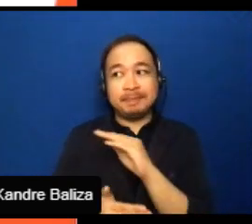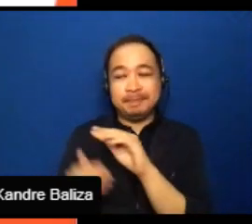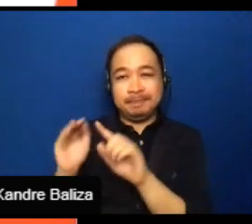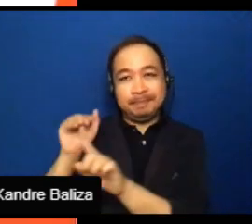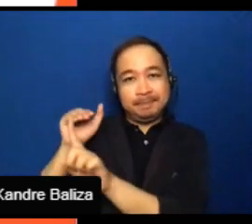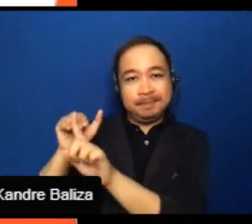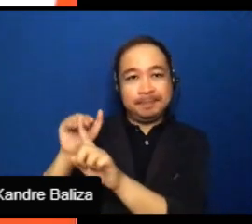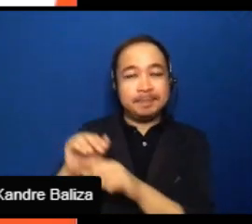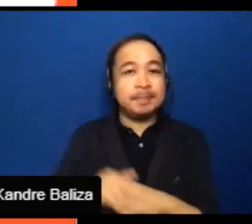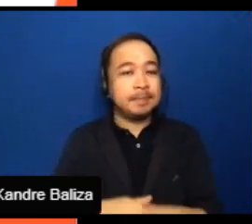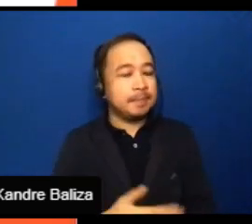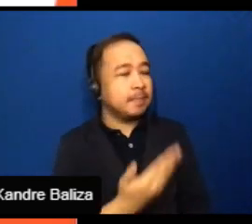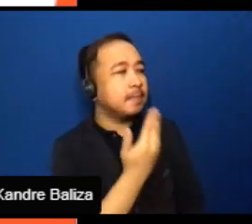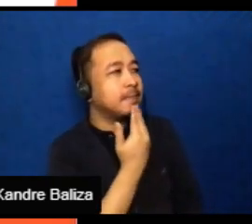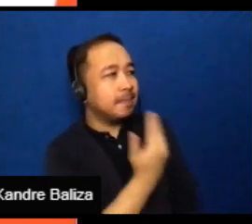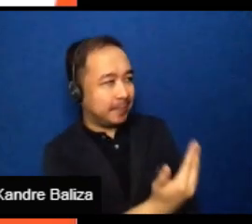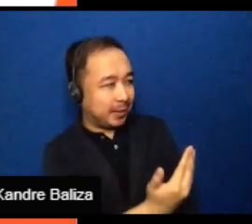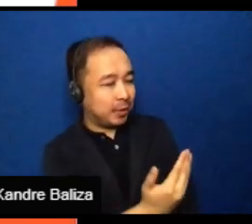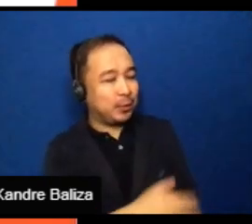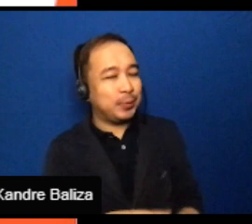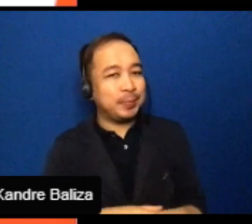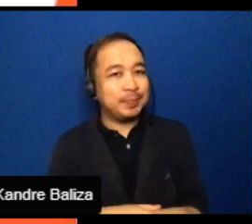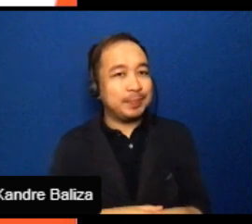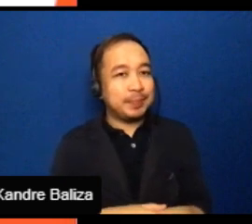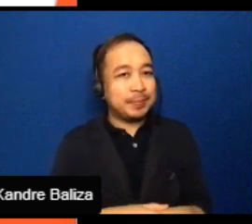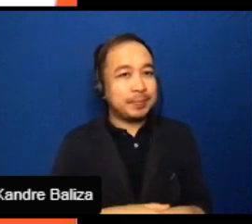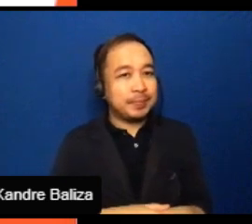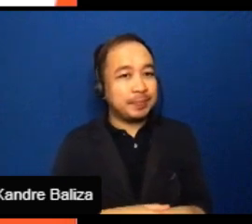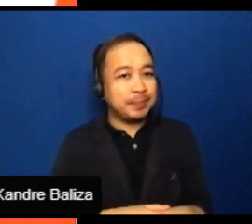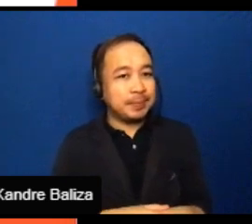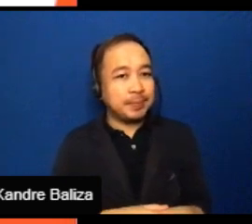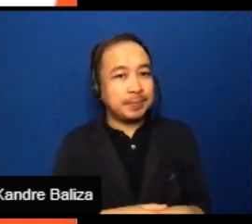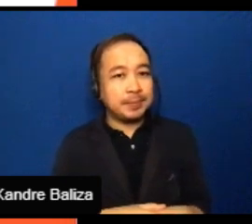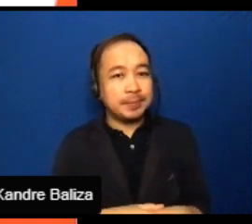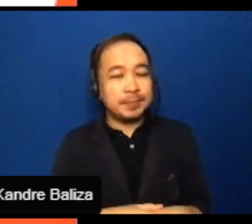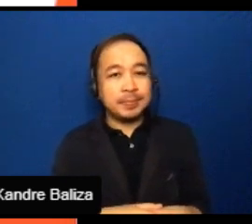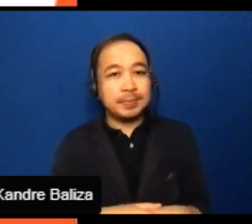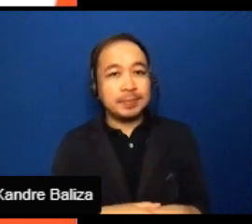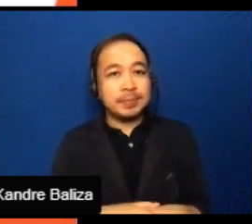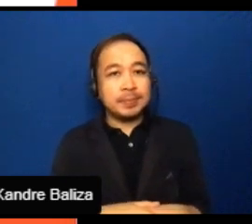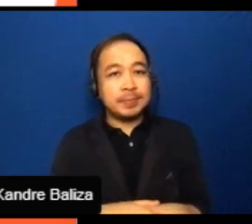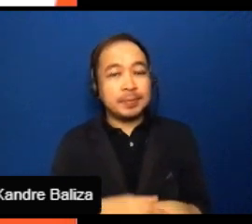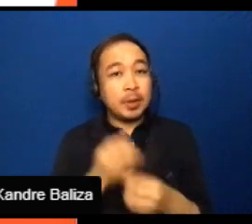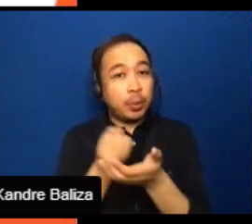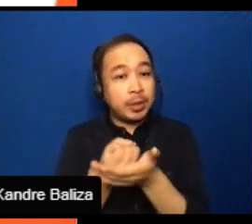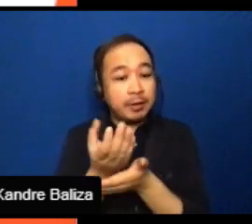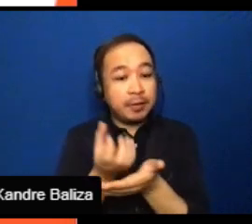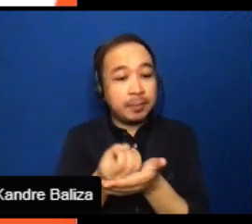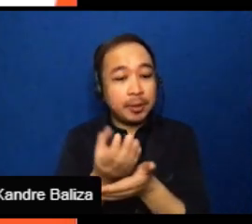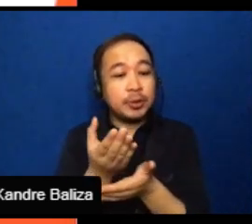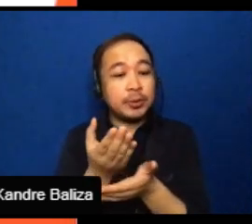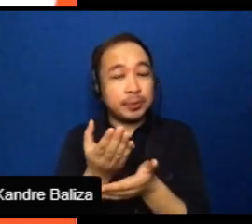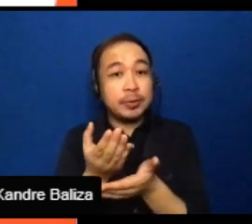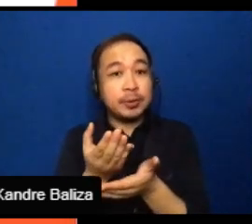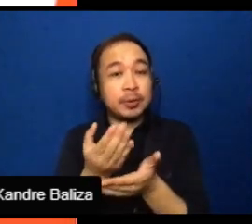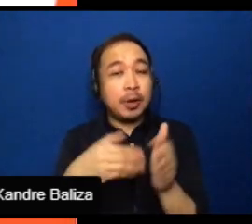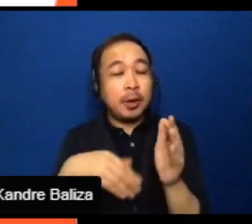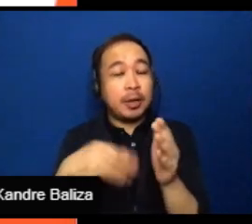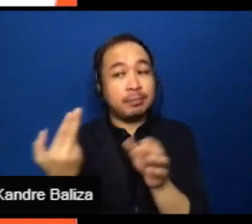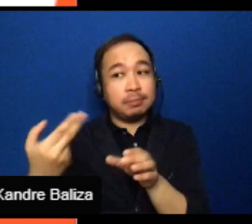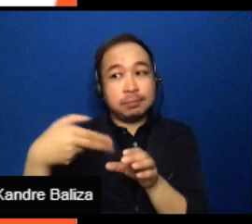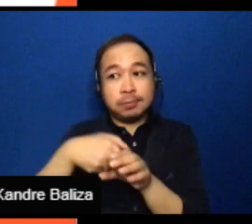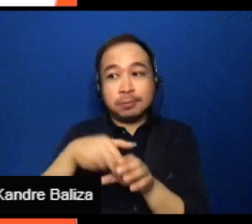Thank you, Madam Chair. Just some information for delegates that the participant list for this